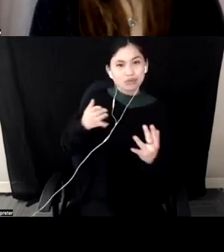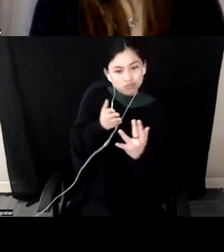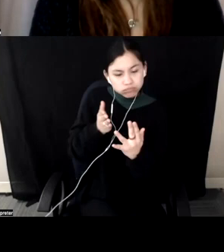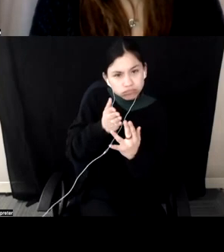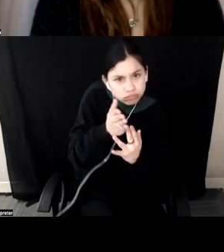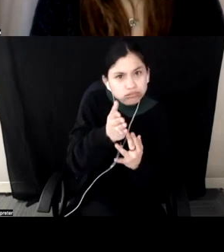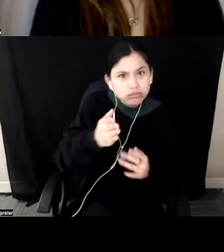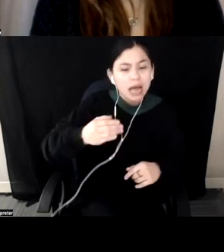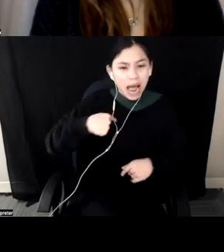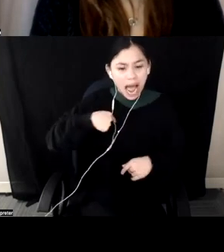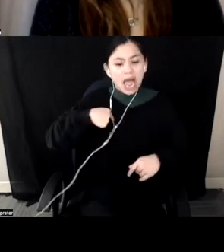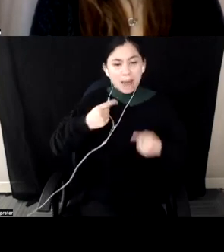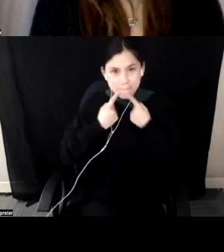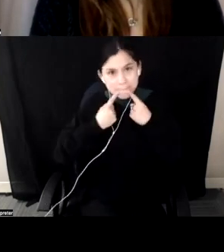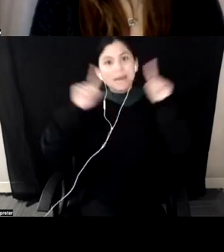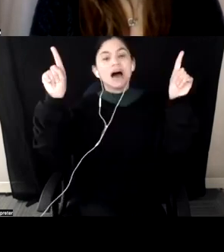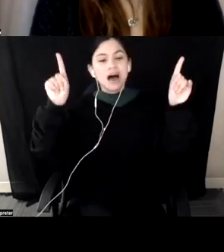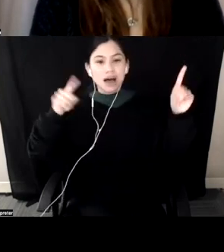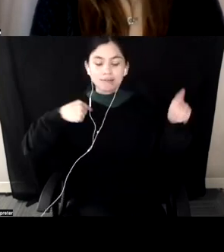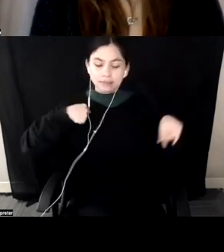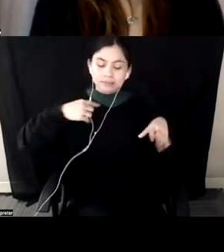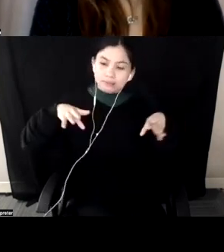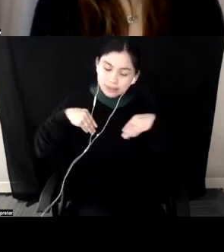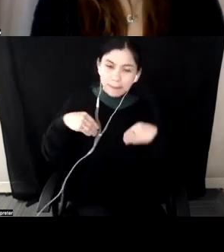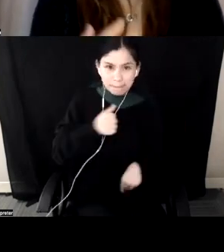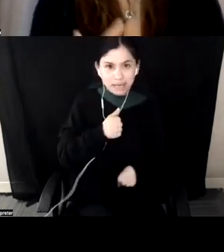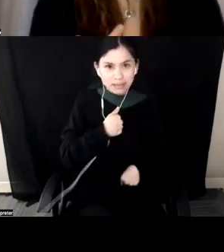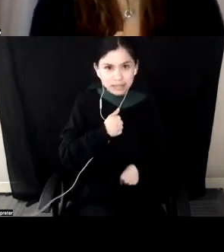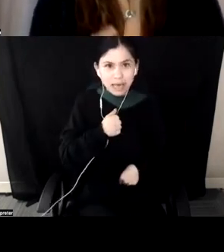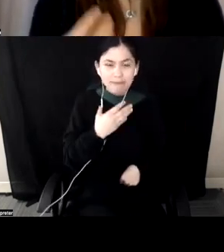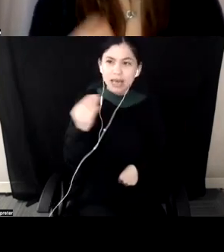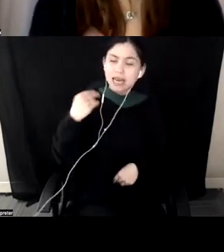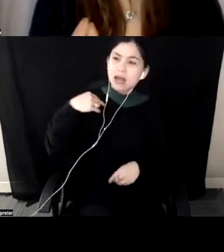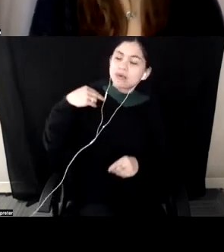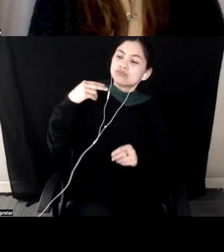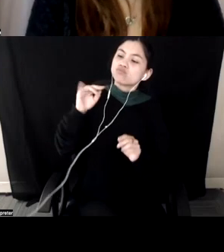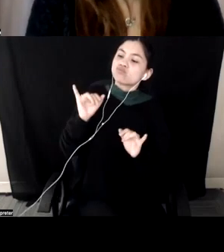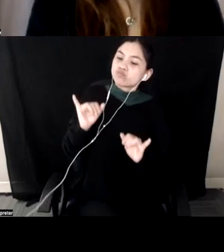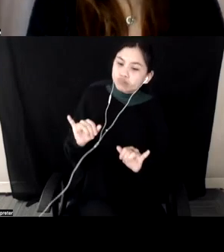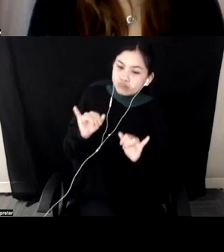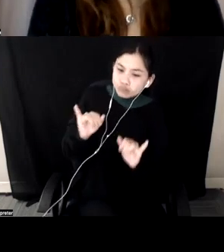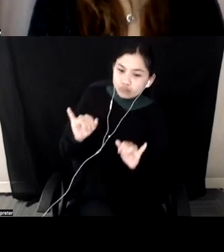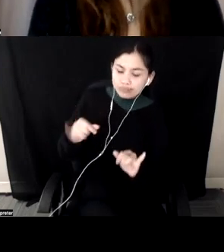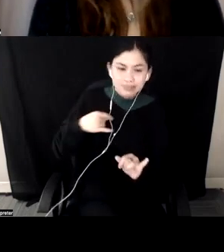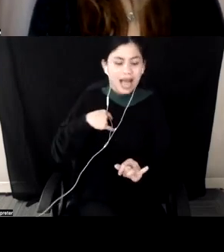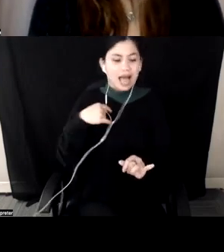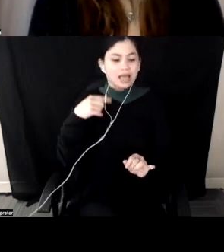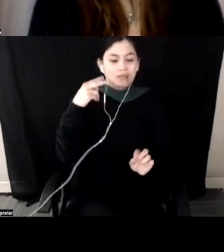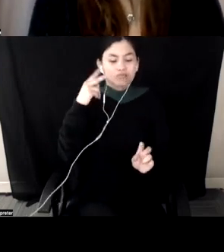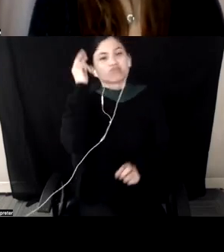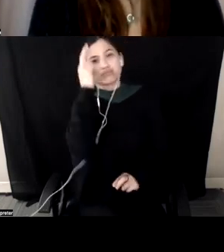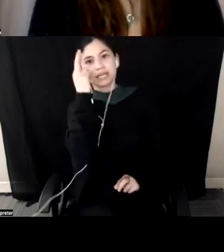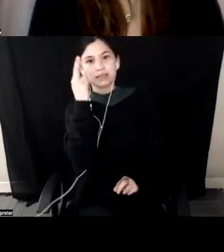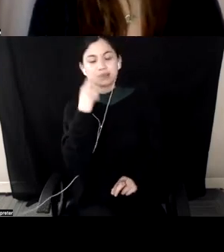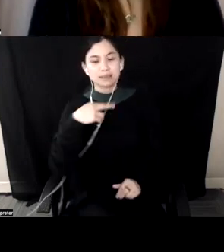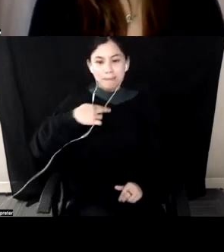was able to accept myself. And I think the main reflection for me was I do not want my children